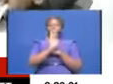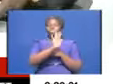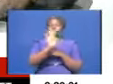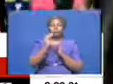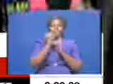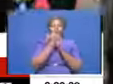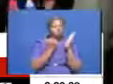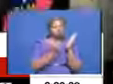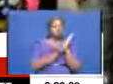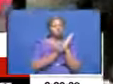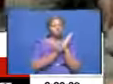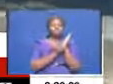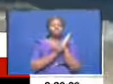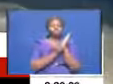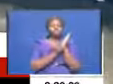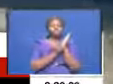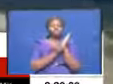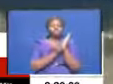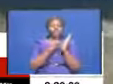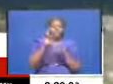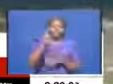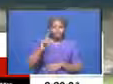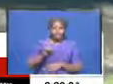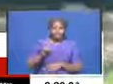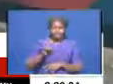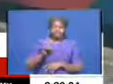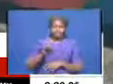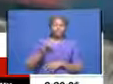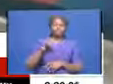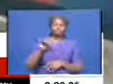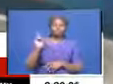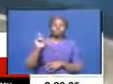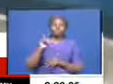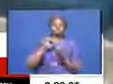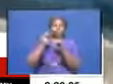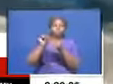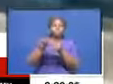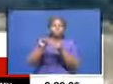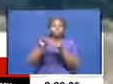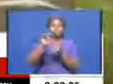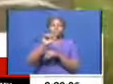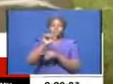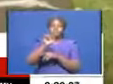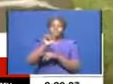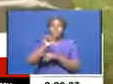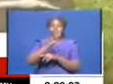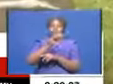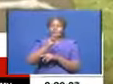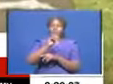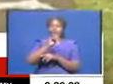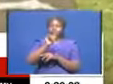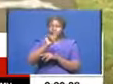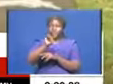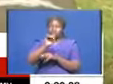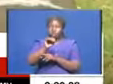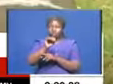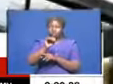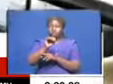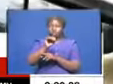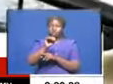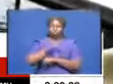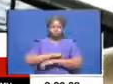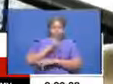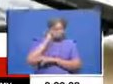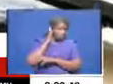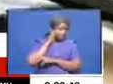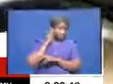reports. First Lady Margaret Kenyatta was at St. Kizito School for the Deaf in Litain, Kericho to celebrate rehabilitation works